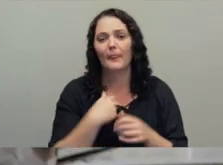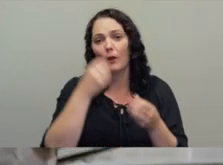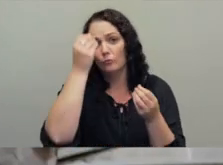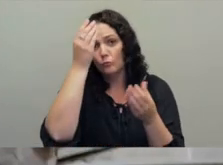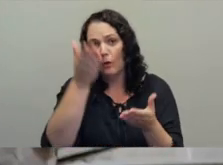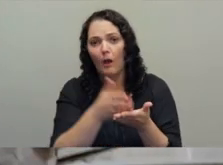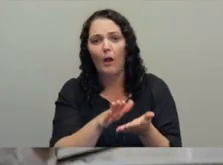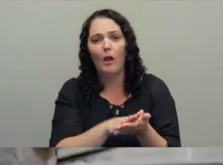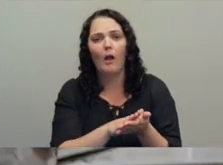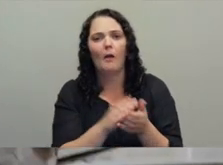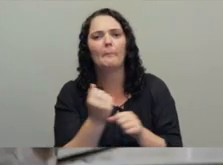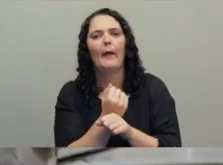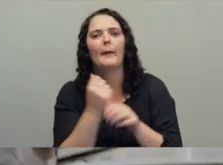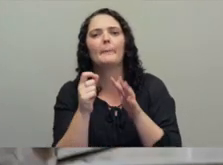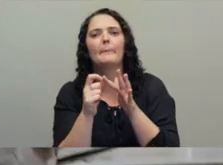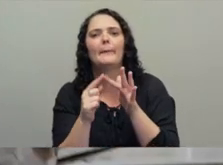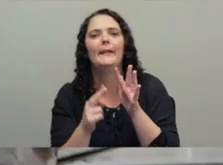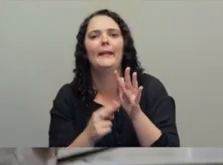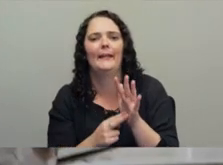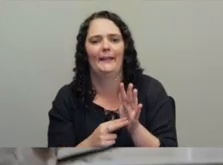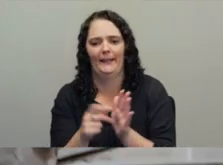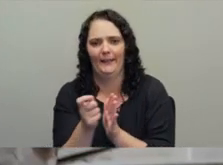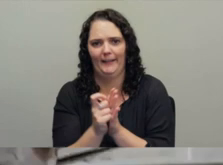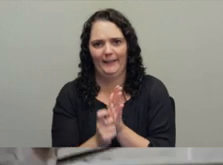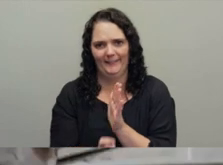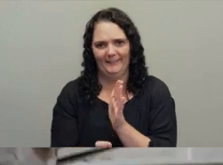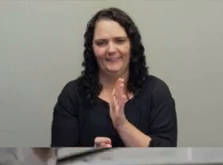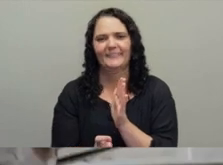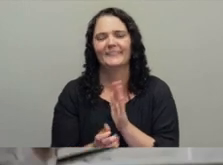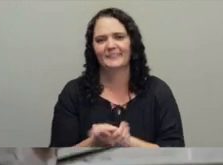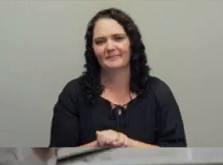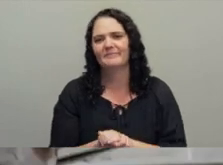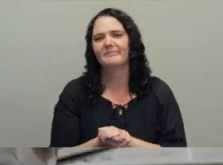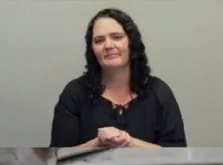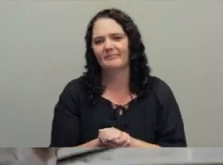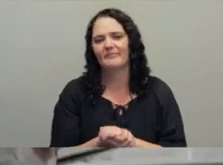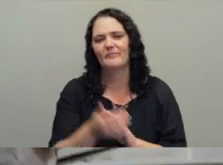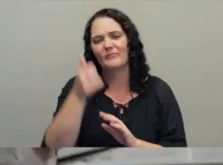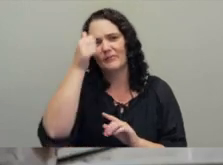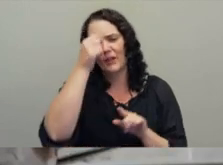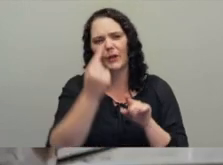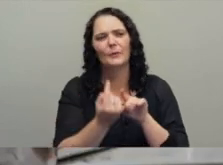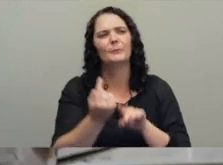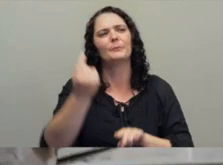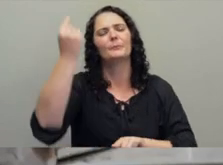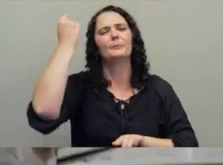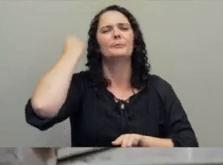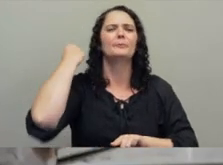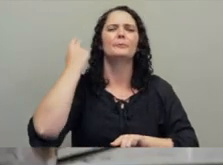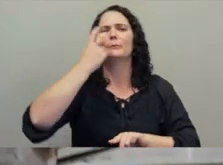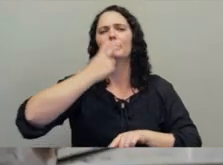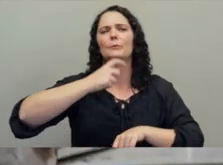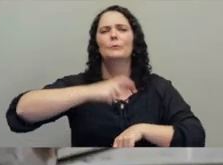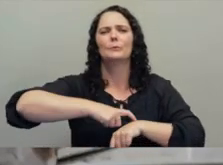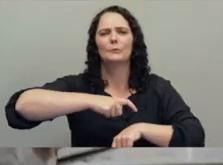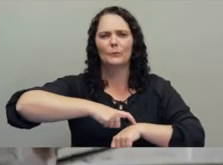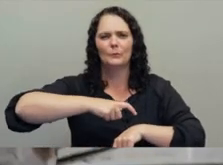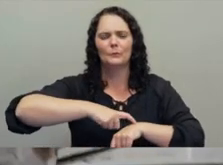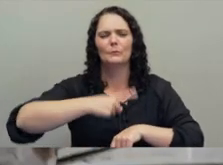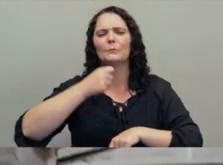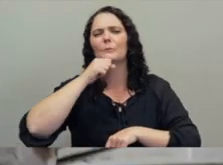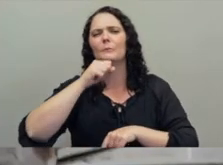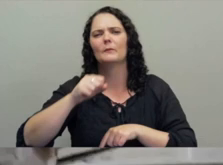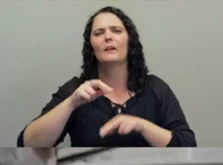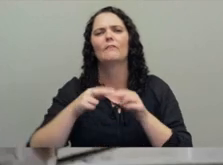going to deal with that quality of materials and talk about it. You know, some of the most famous drawings done in the 20th century were done by an American artist named